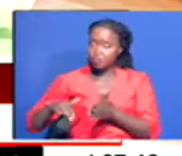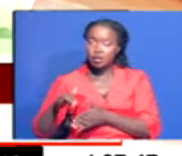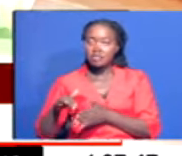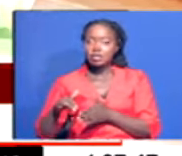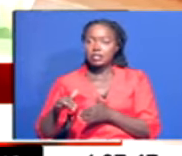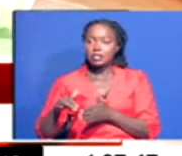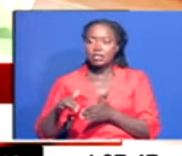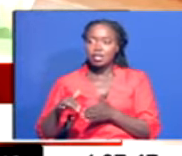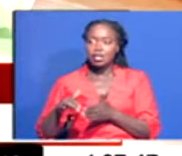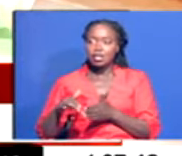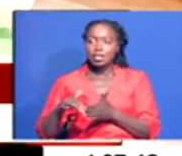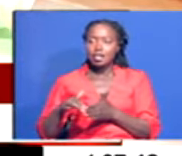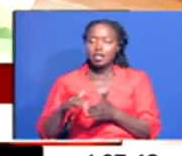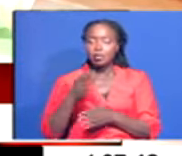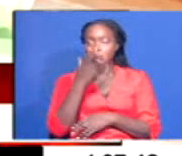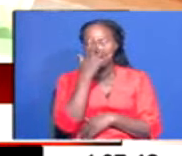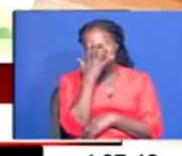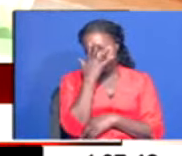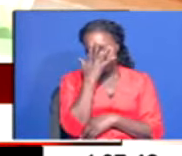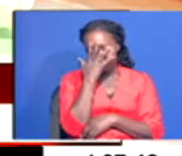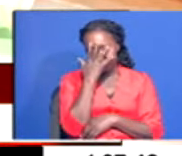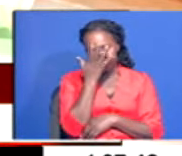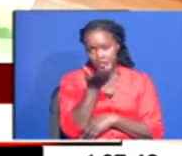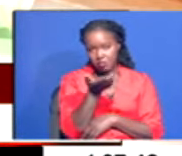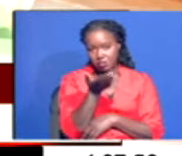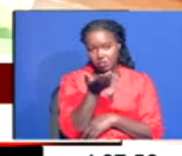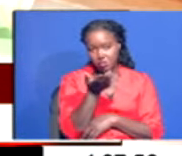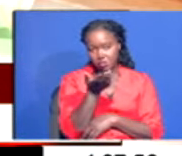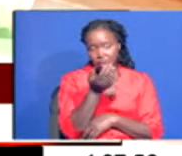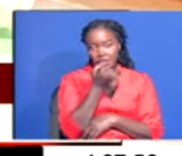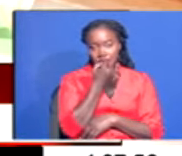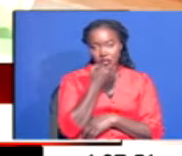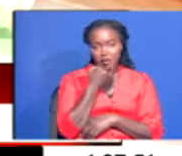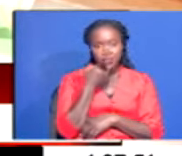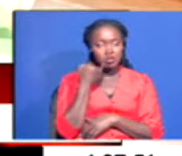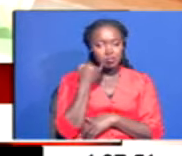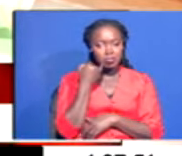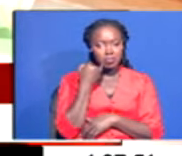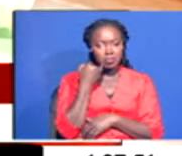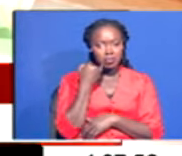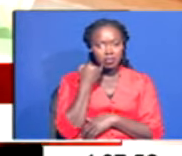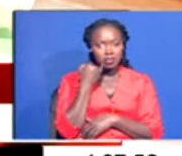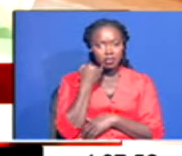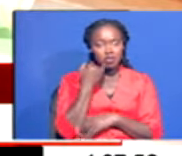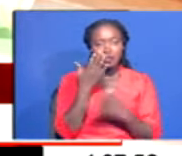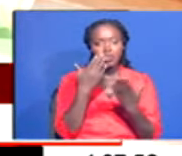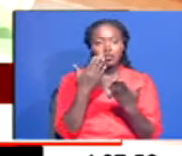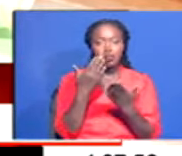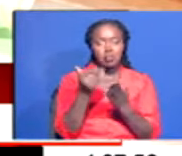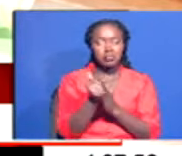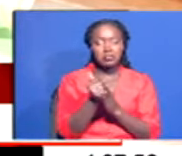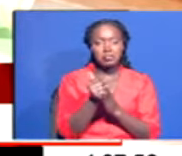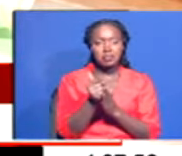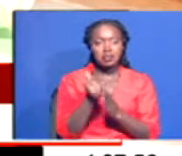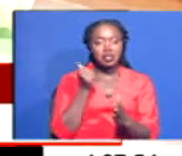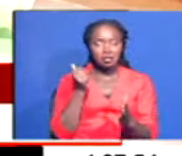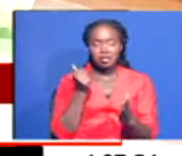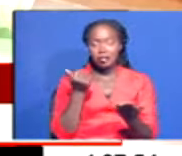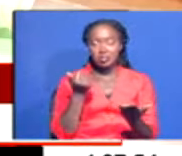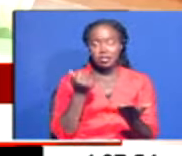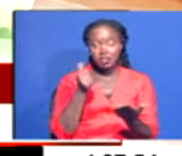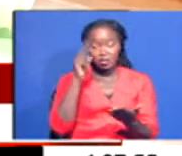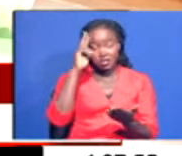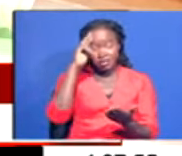big blow to Jimmy, Safina Party candidate Jimmy Wanjigi, as his papers have been rejected. One of the reasons that has